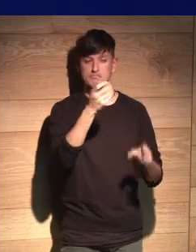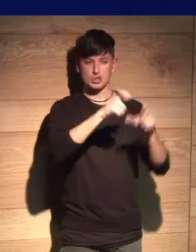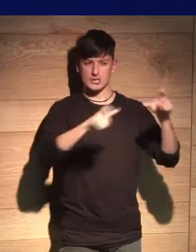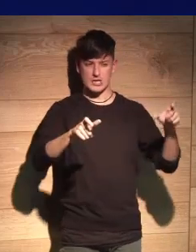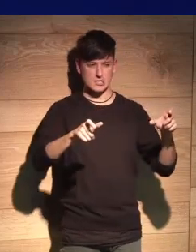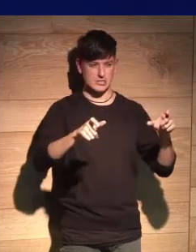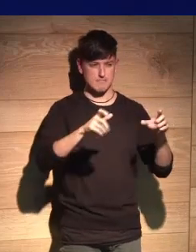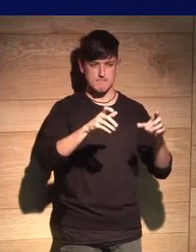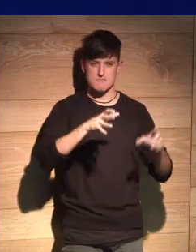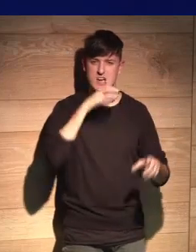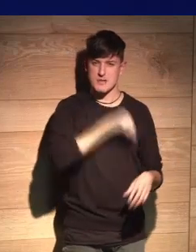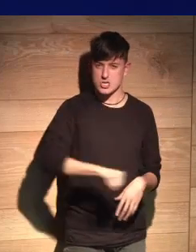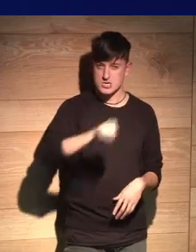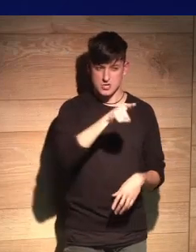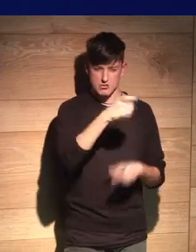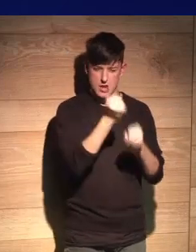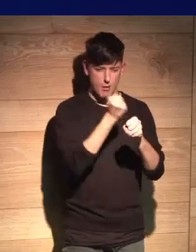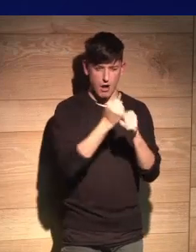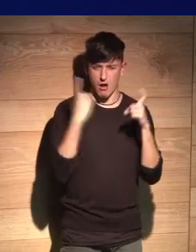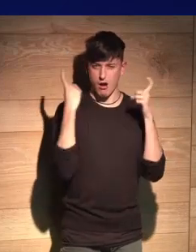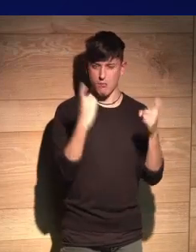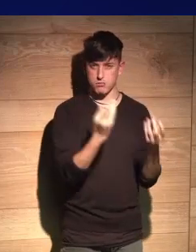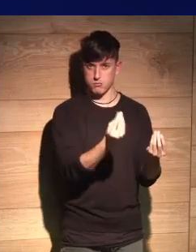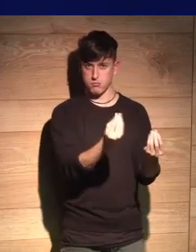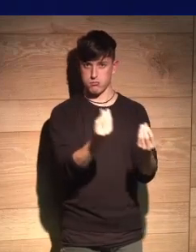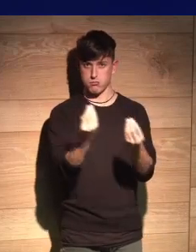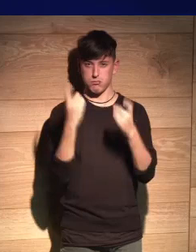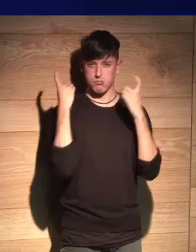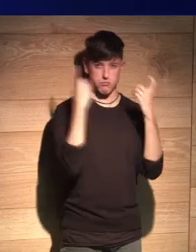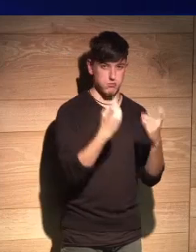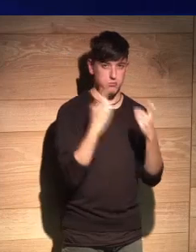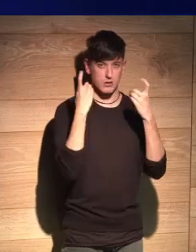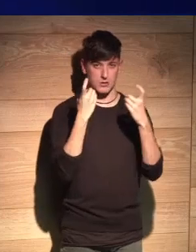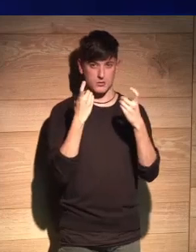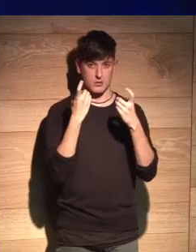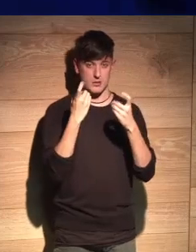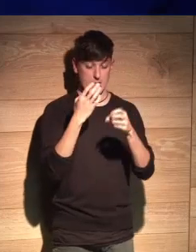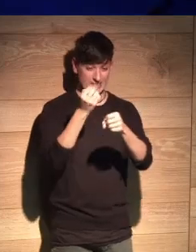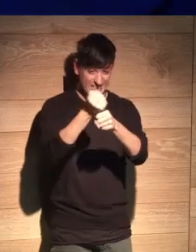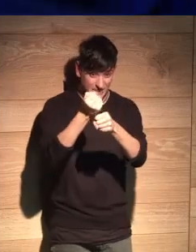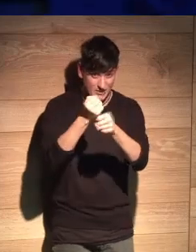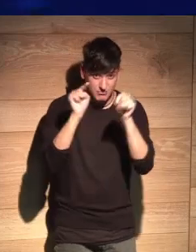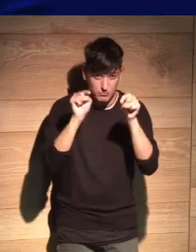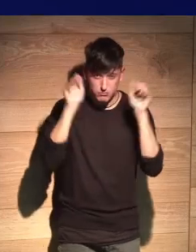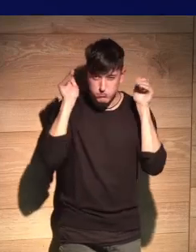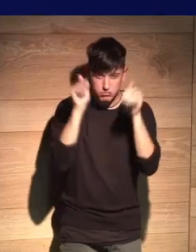people who were special and geniuses, they did work very hard. and they dedicated